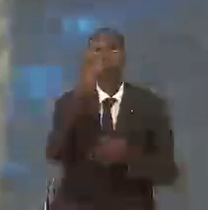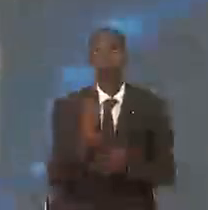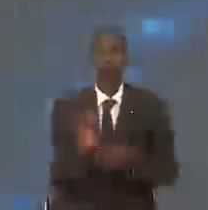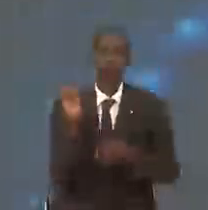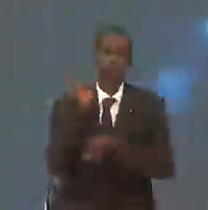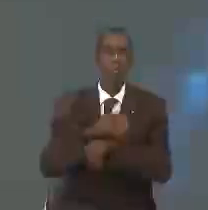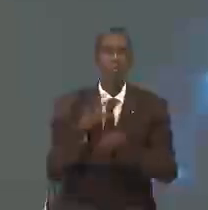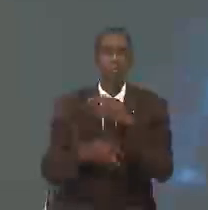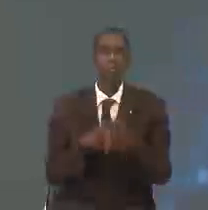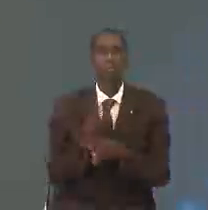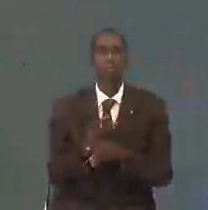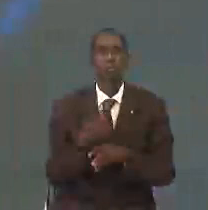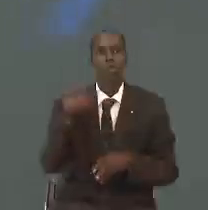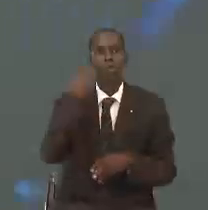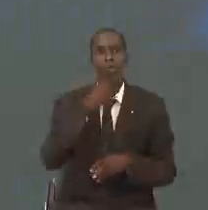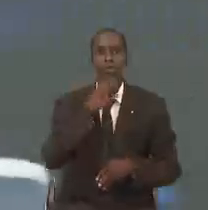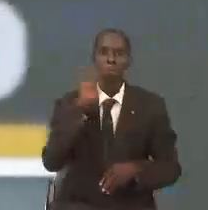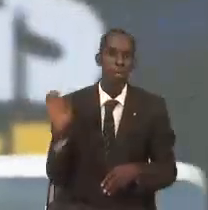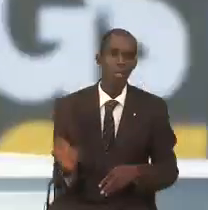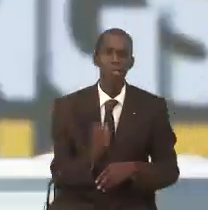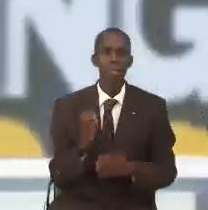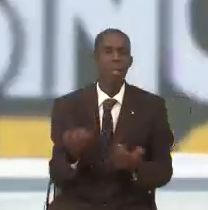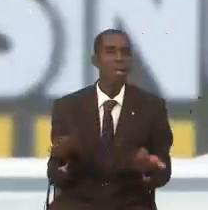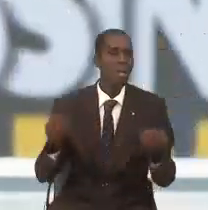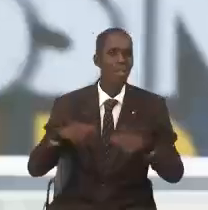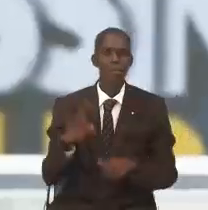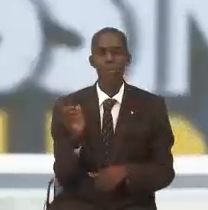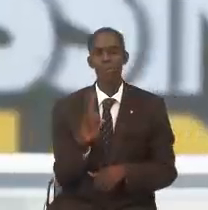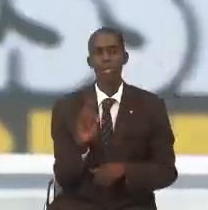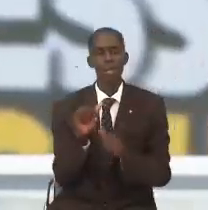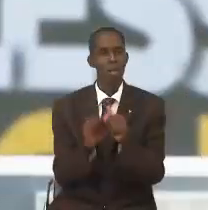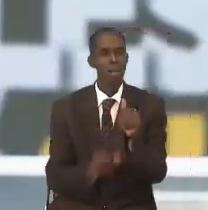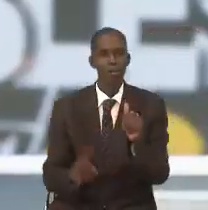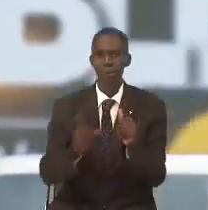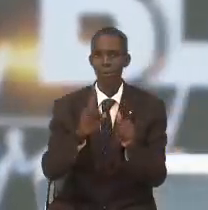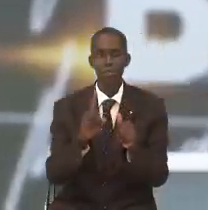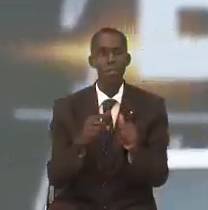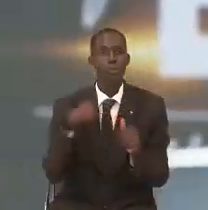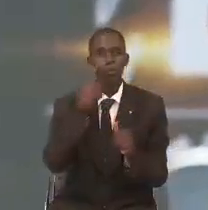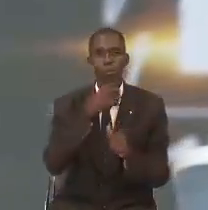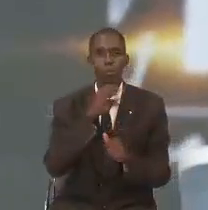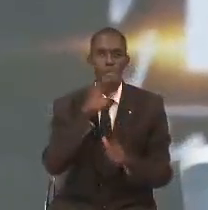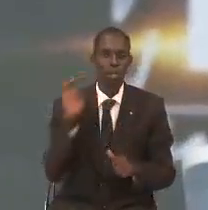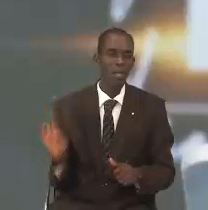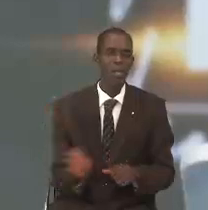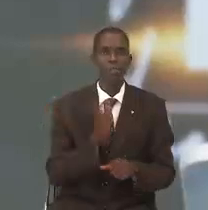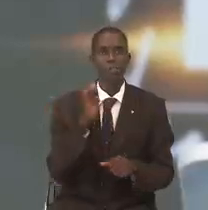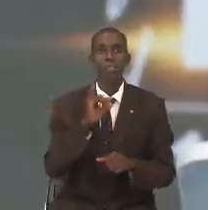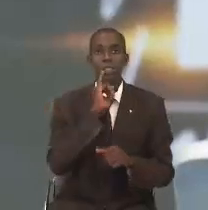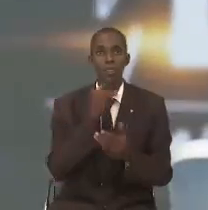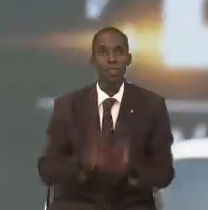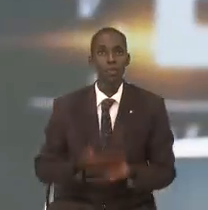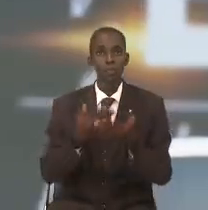Whatsoever, whosoever, anywhere, everywhere, whosoever is born